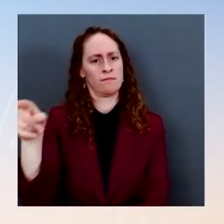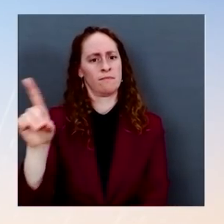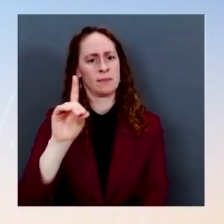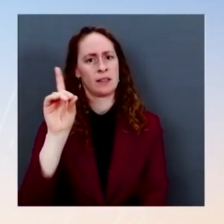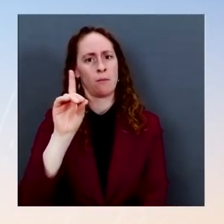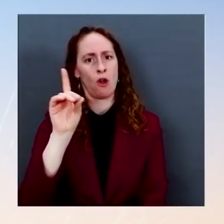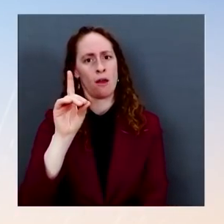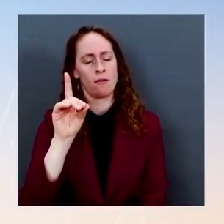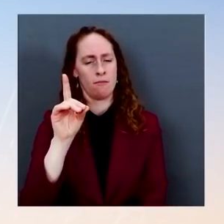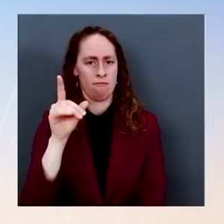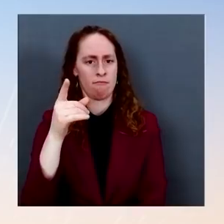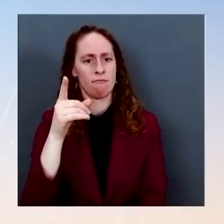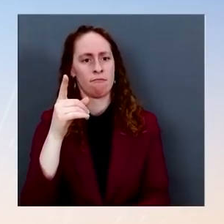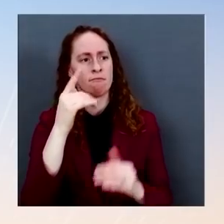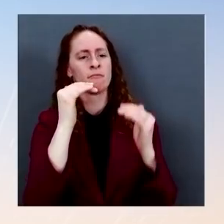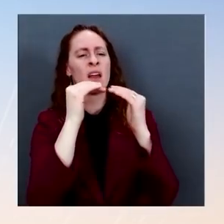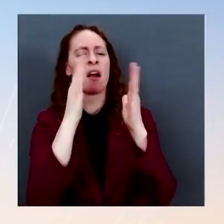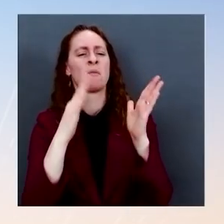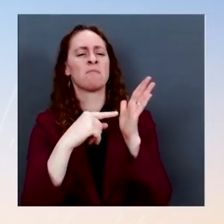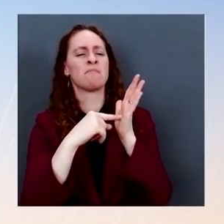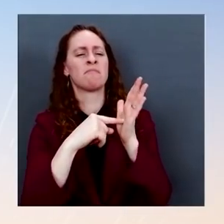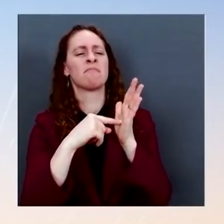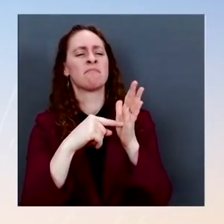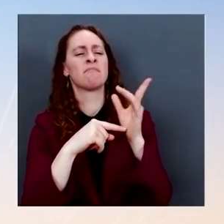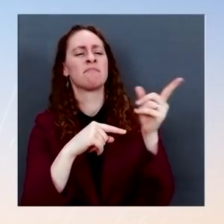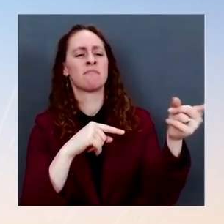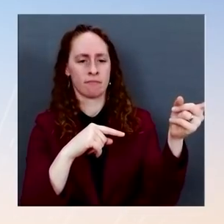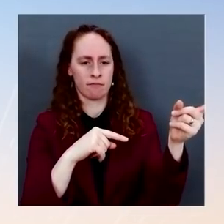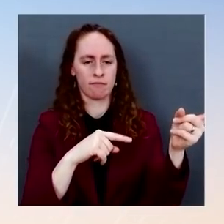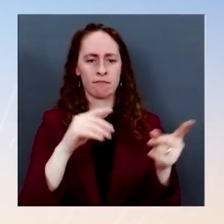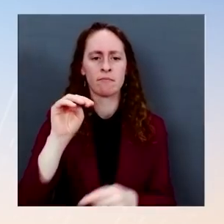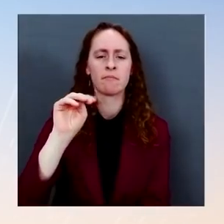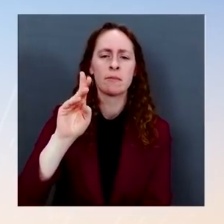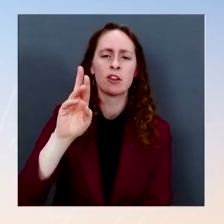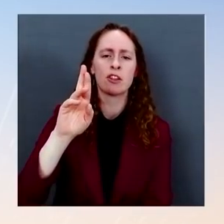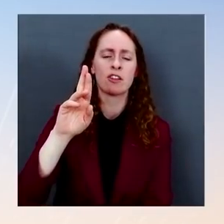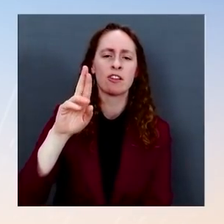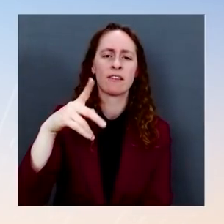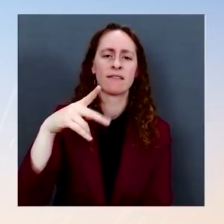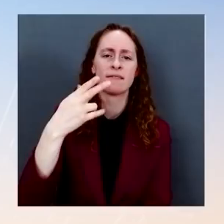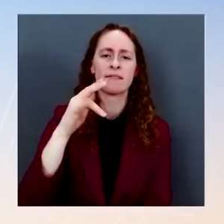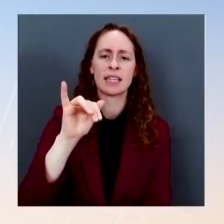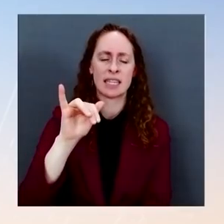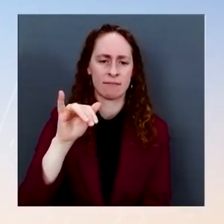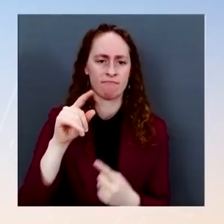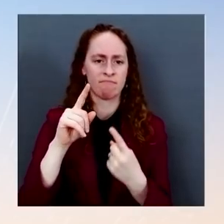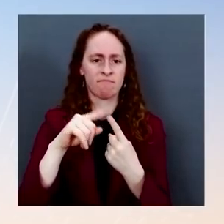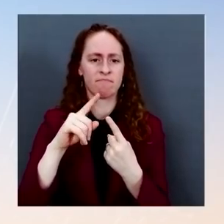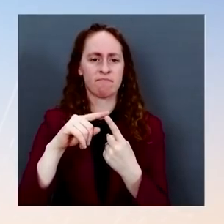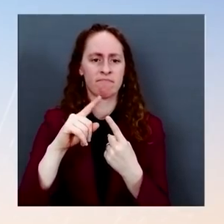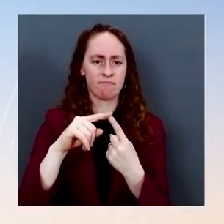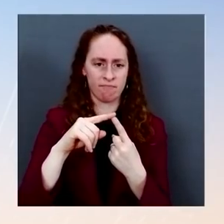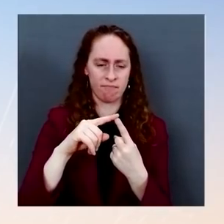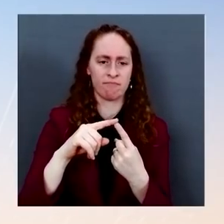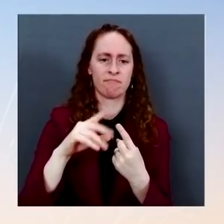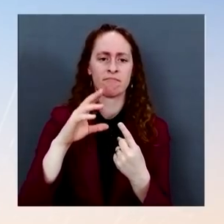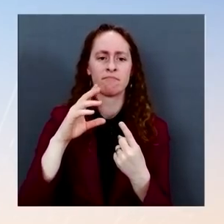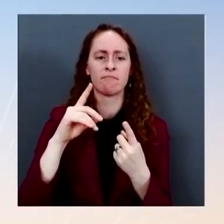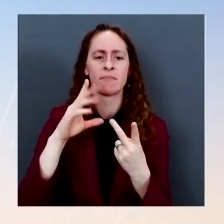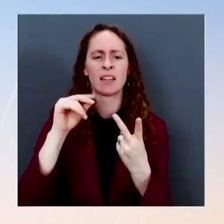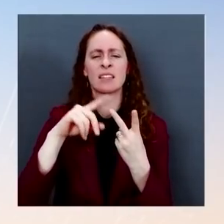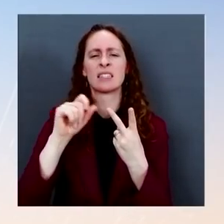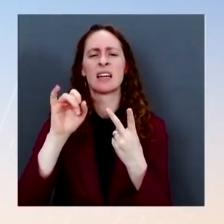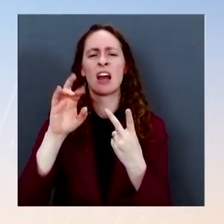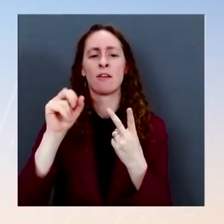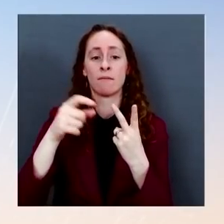Representatives Murphy of New Jersey and Sires, Murphy of Florida and Sires of New Jersey, both announced their retirement,